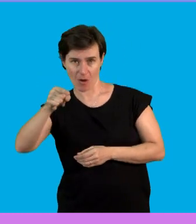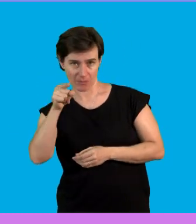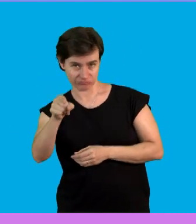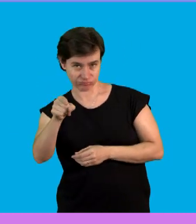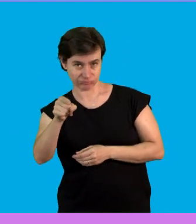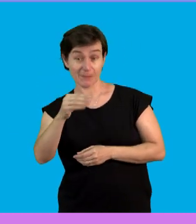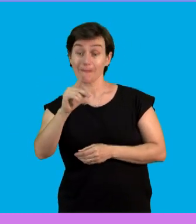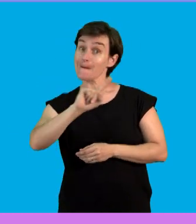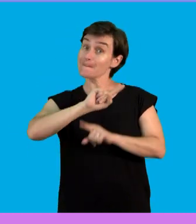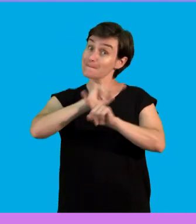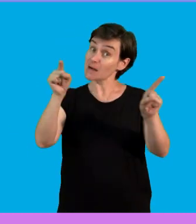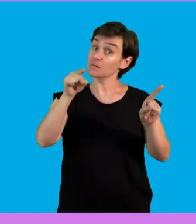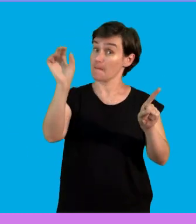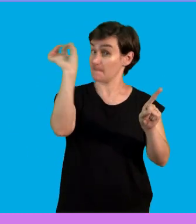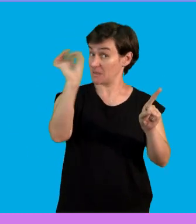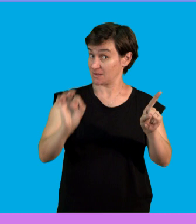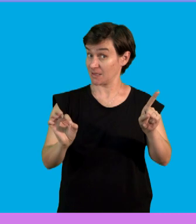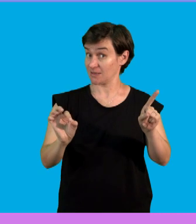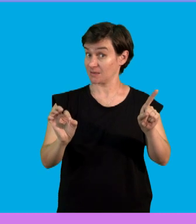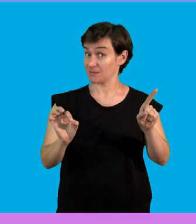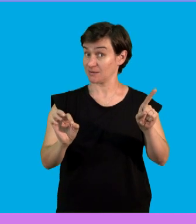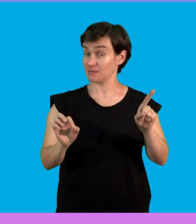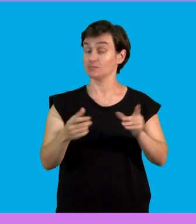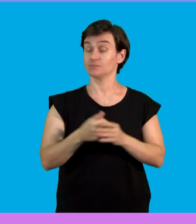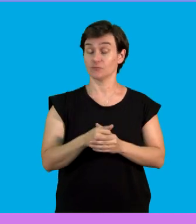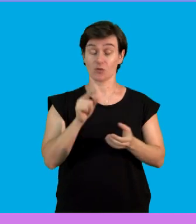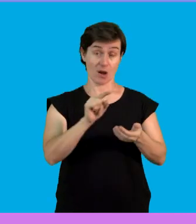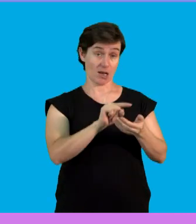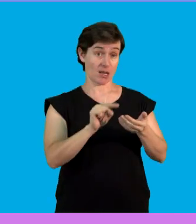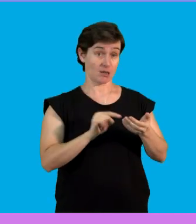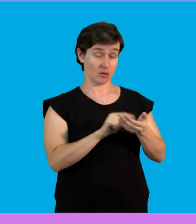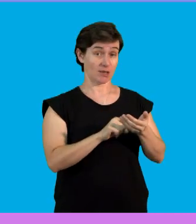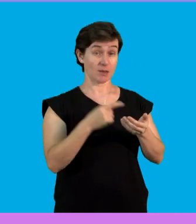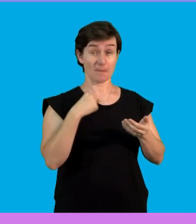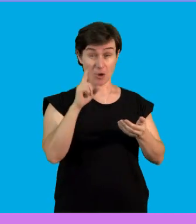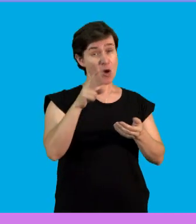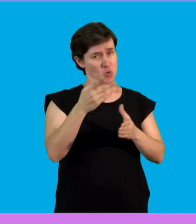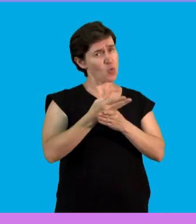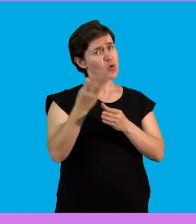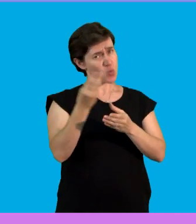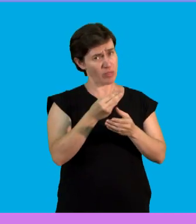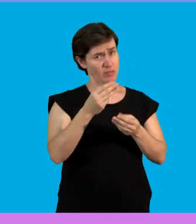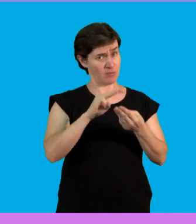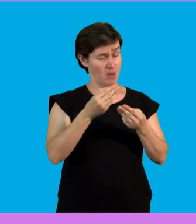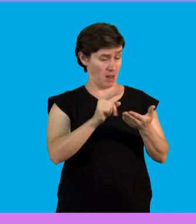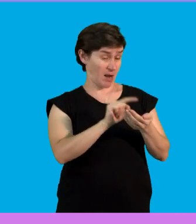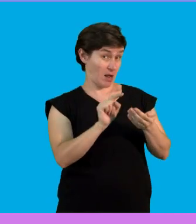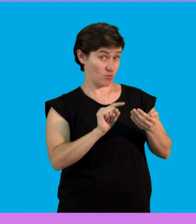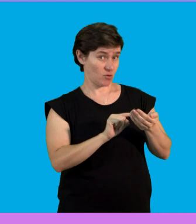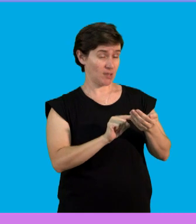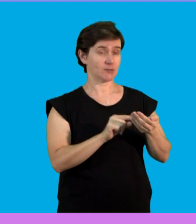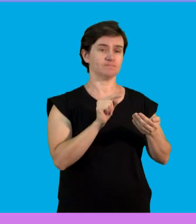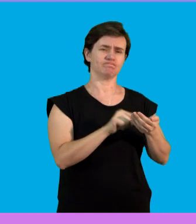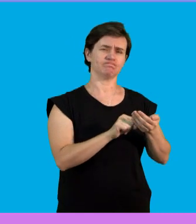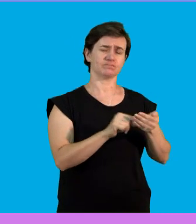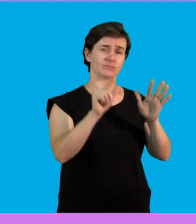it's still a percentage. And then if you punch it into your calculator, I hope you are working with me, it